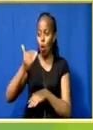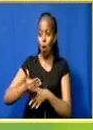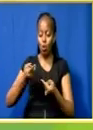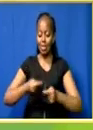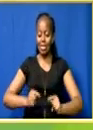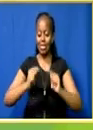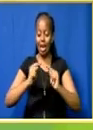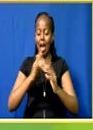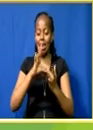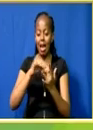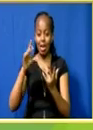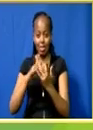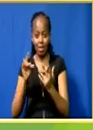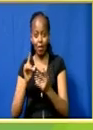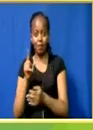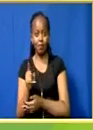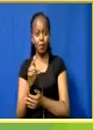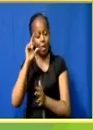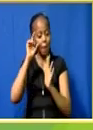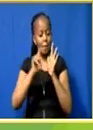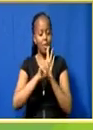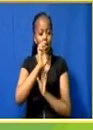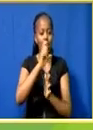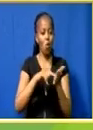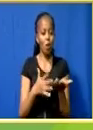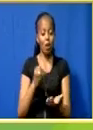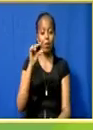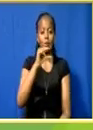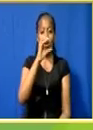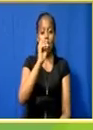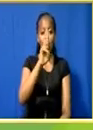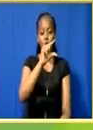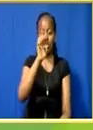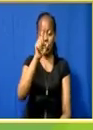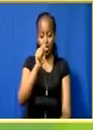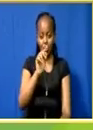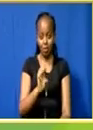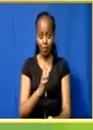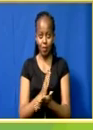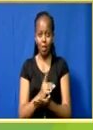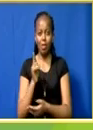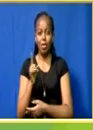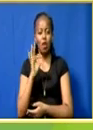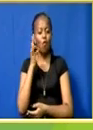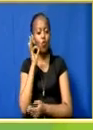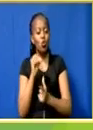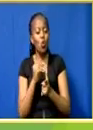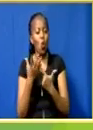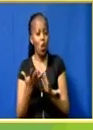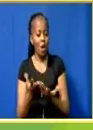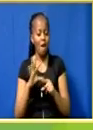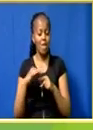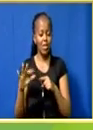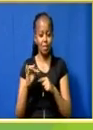and identify. E. Mm-hmm. That's a gourget now. It's a gourget. Yes. Is it a fruit or a